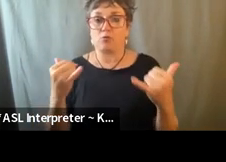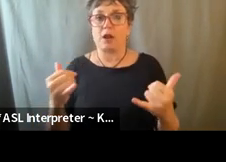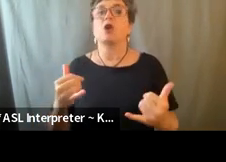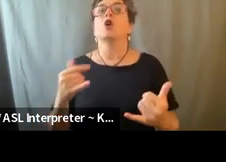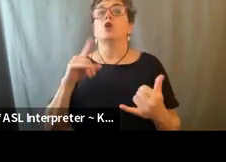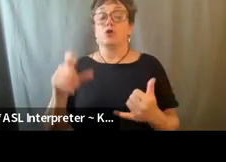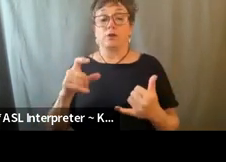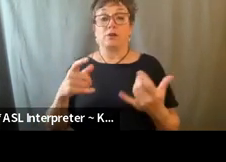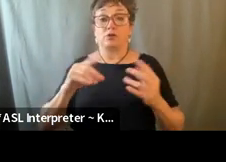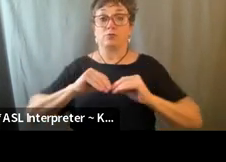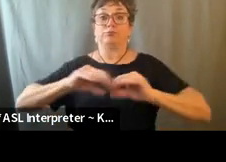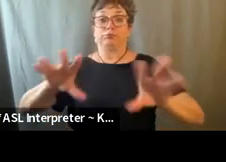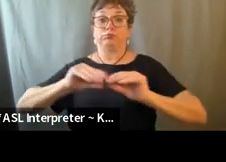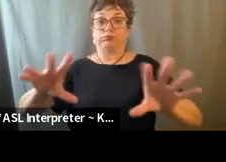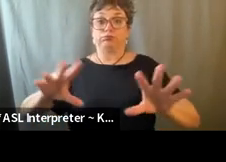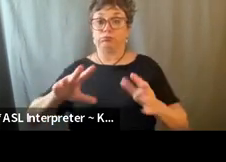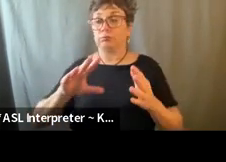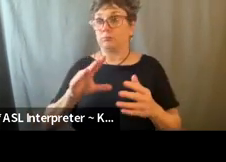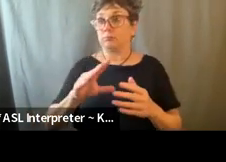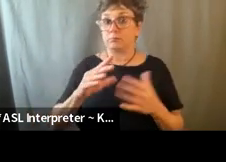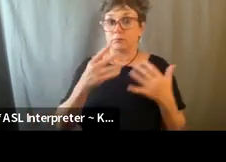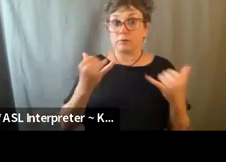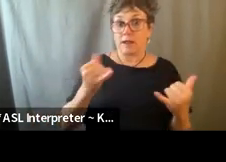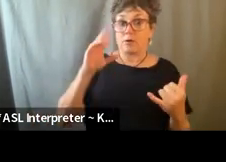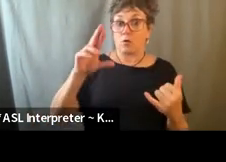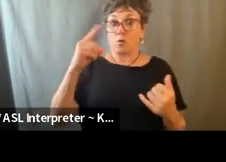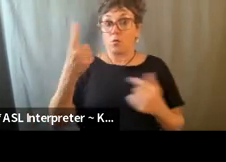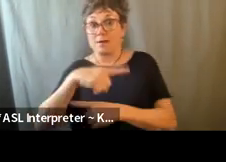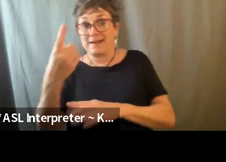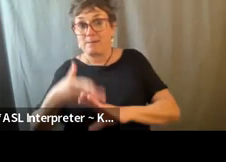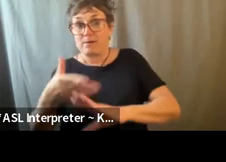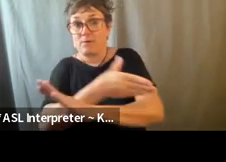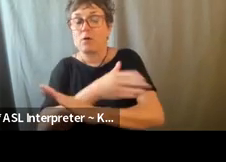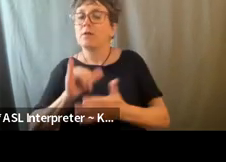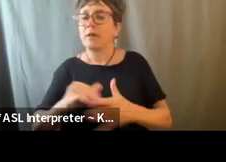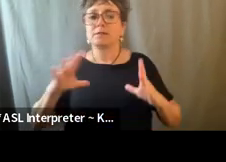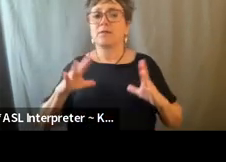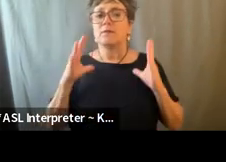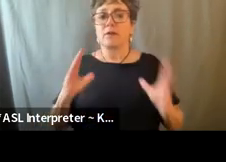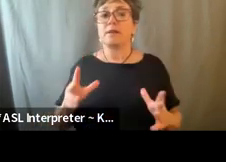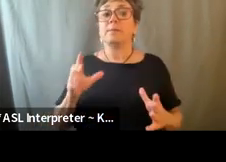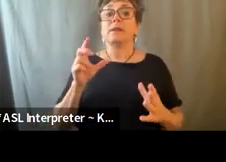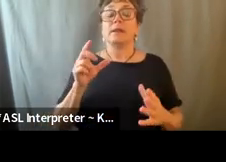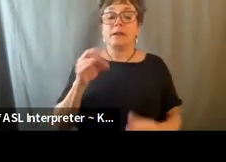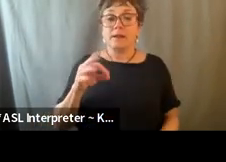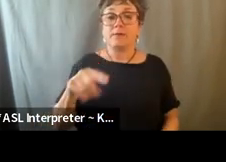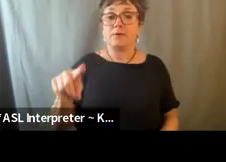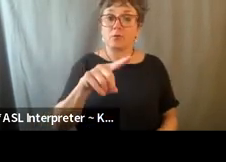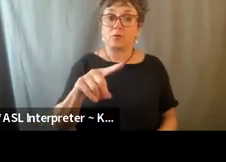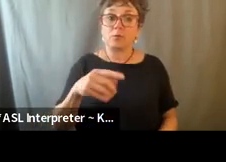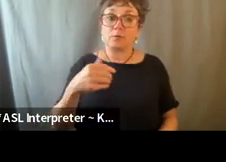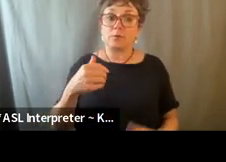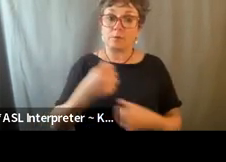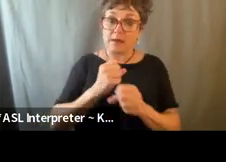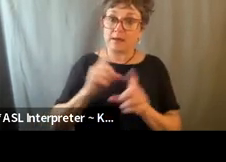same day or even the next day. And that's fine, but as long as you kind of have that difference, and sometimes,